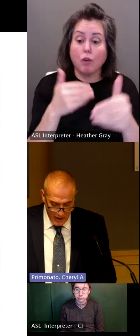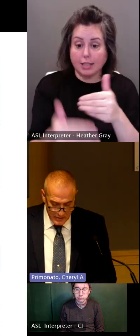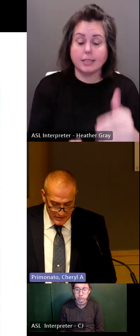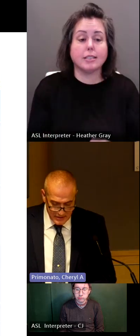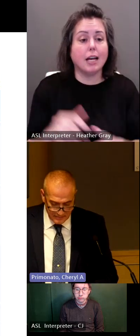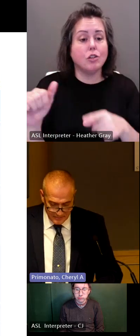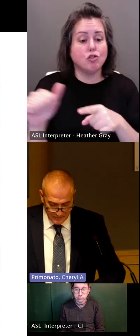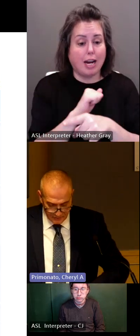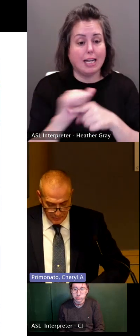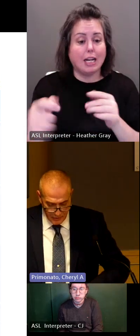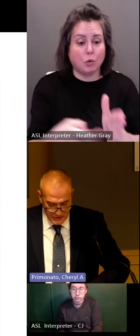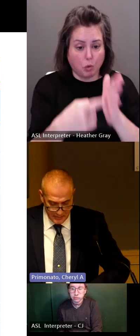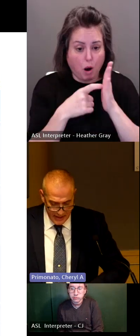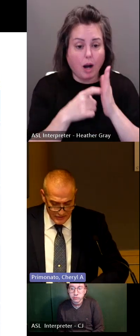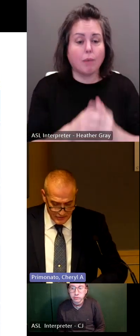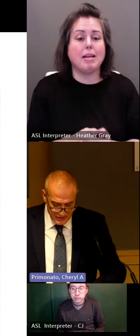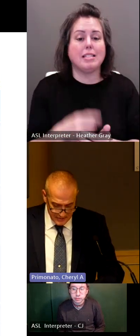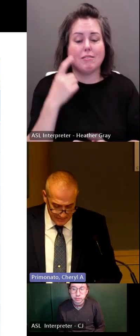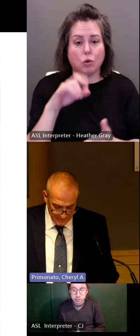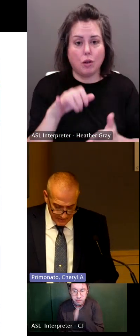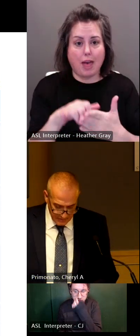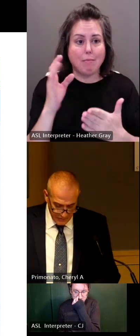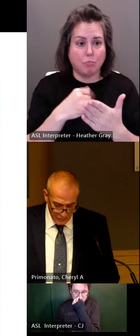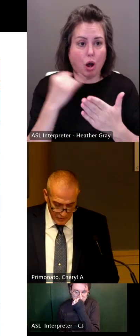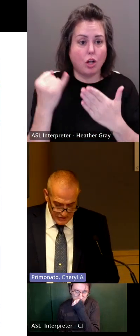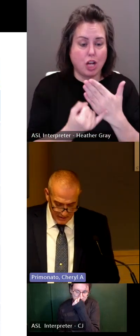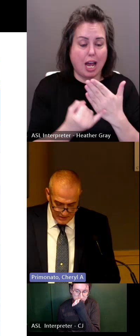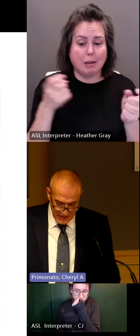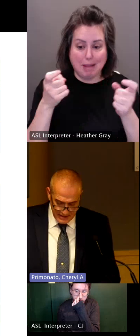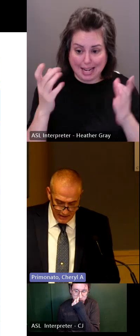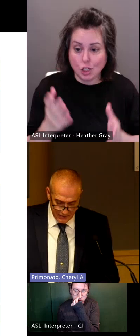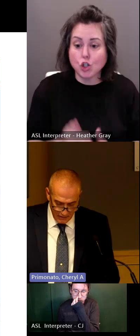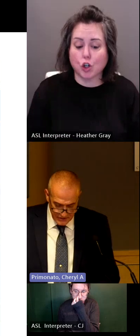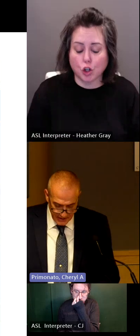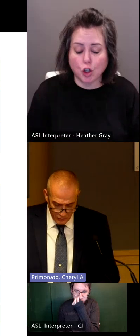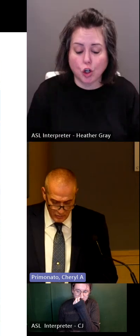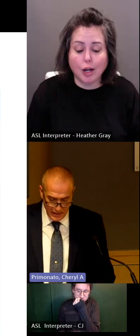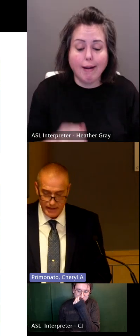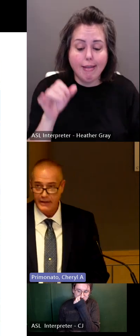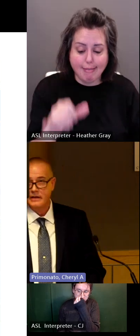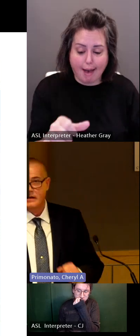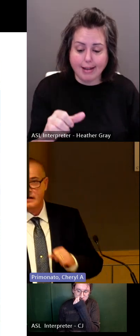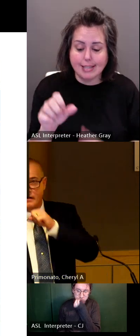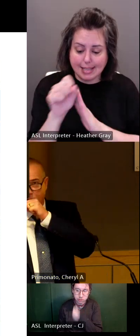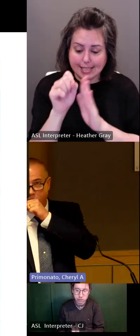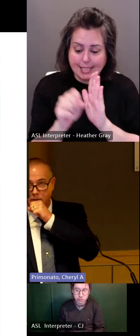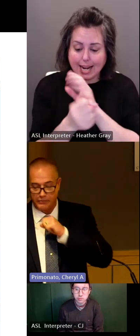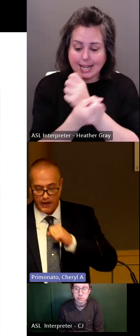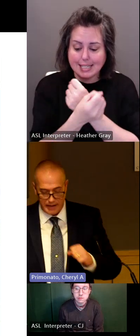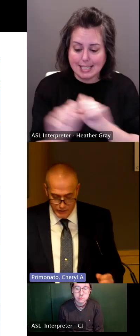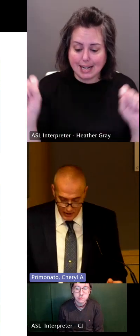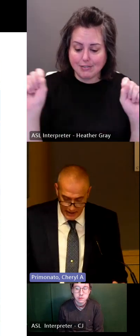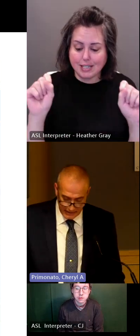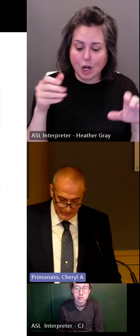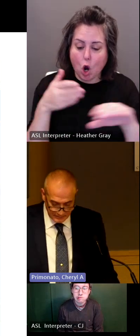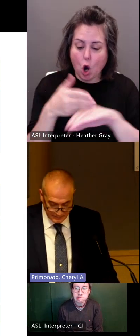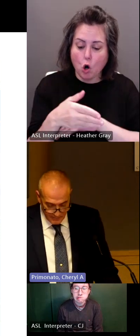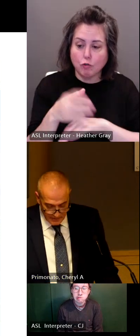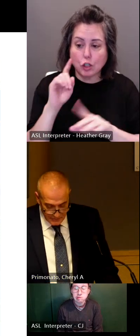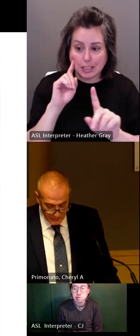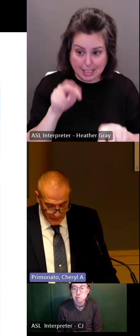Training requirements for project managers, which state safety oversight will be providing